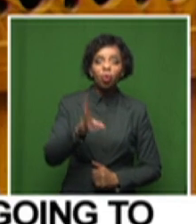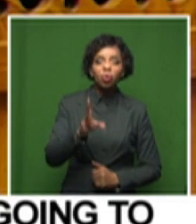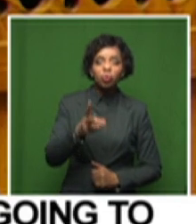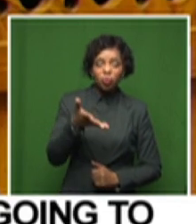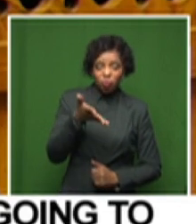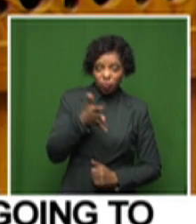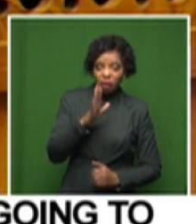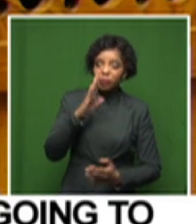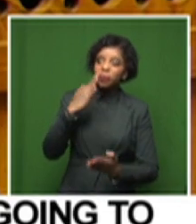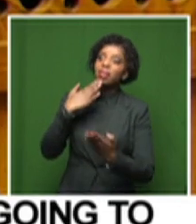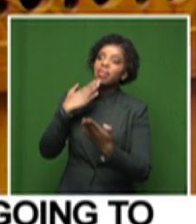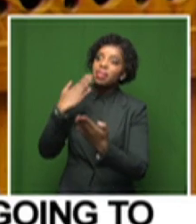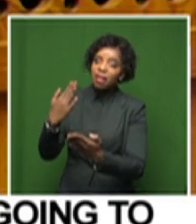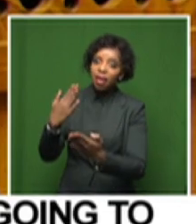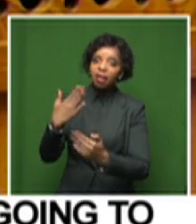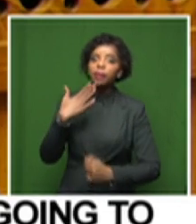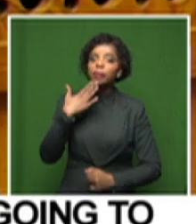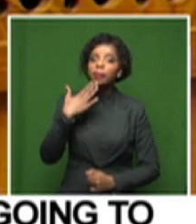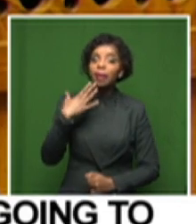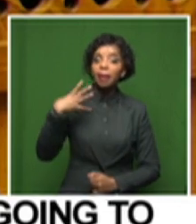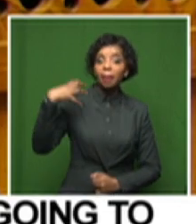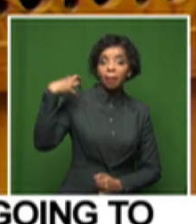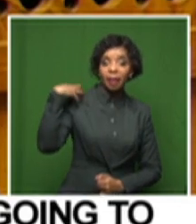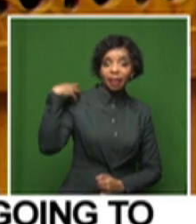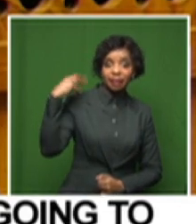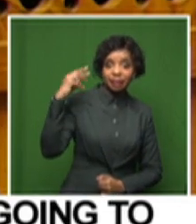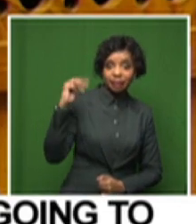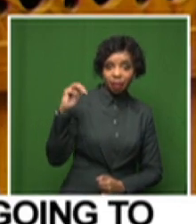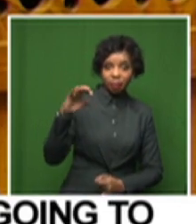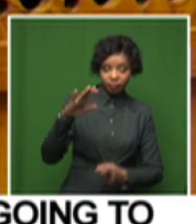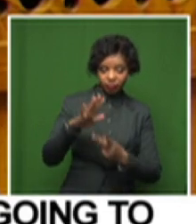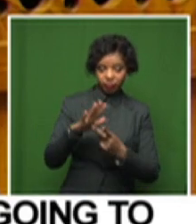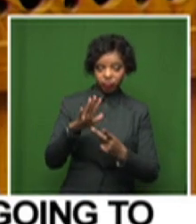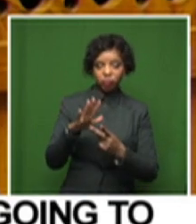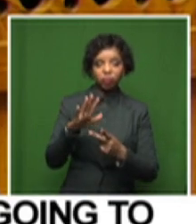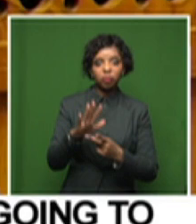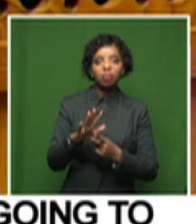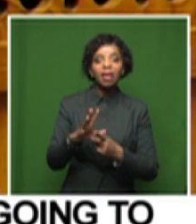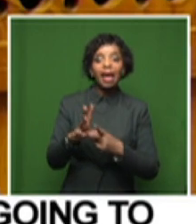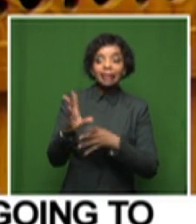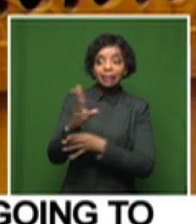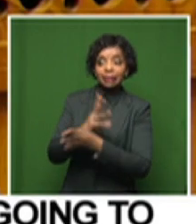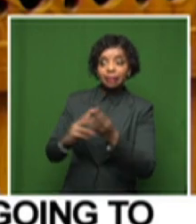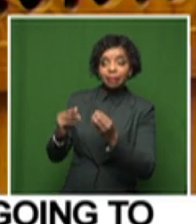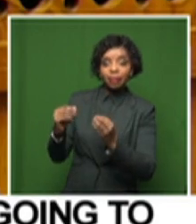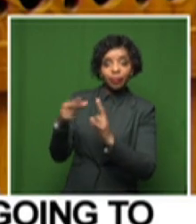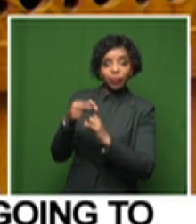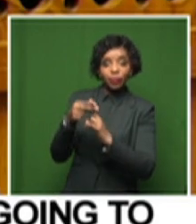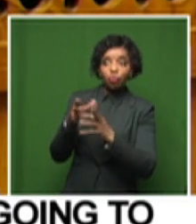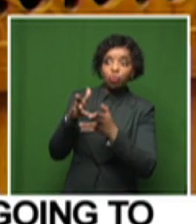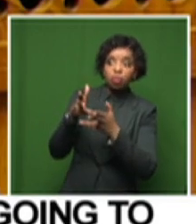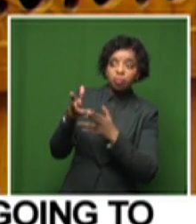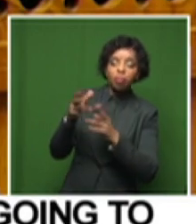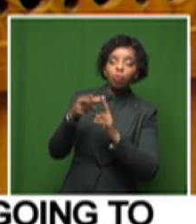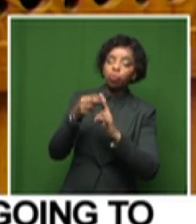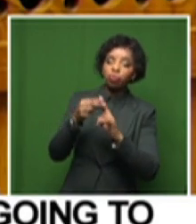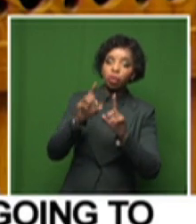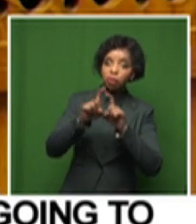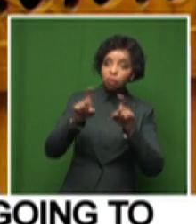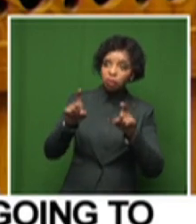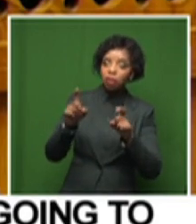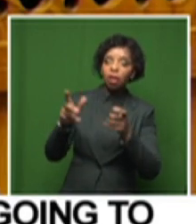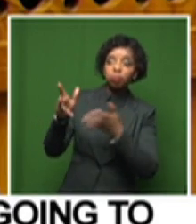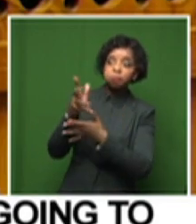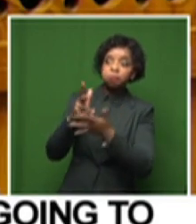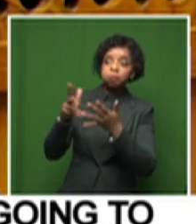the minister and the trade unions in the public sector that he's talking to for the seriousness with which